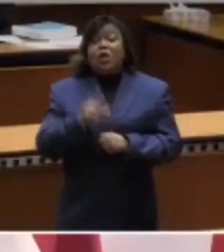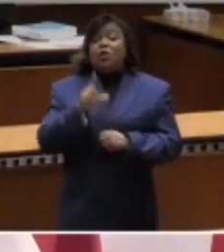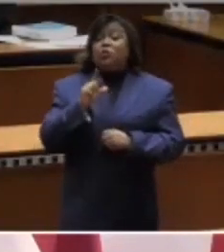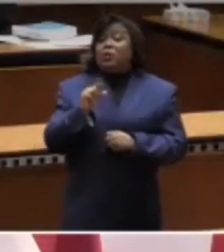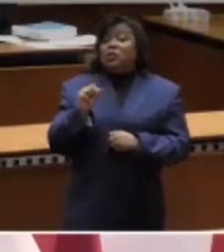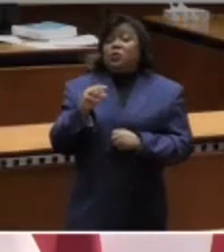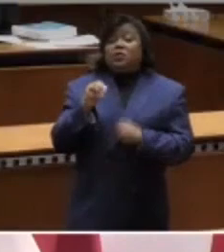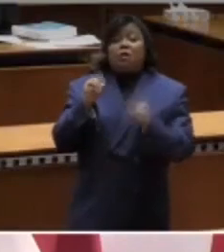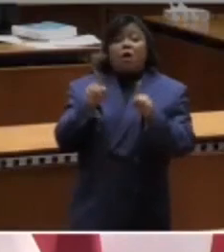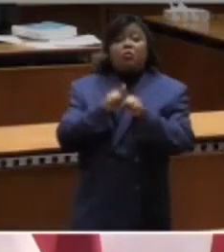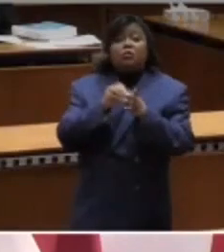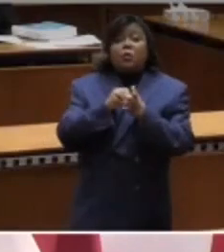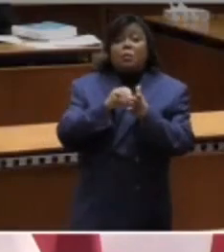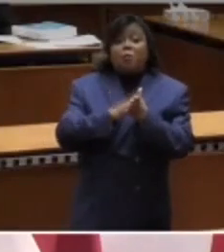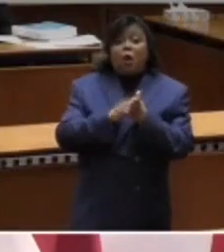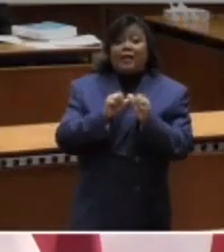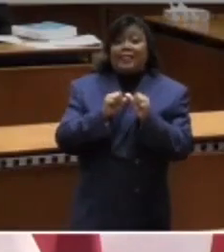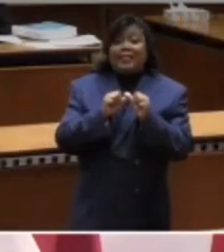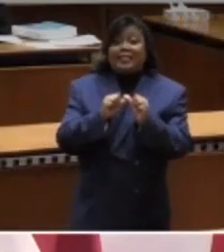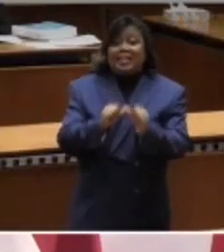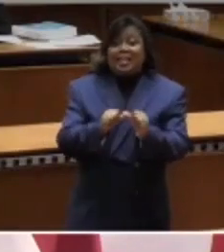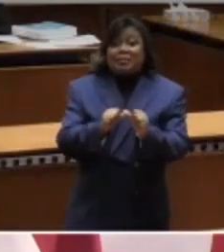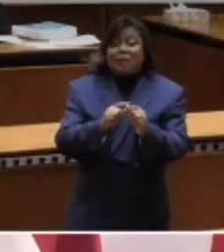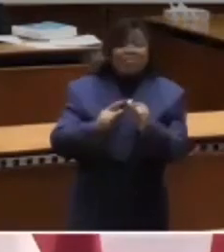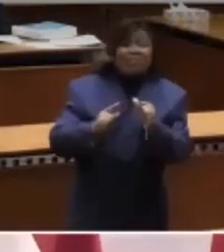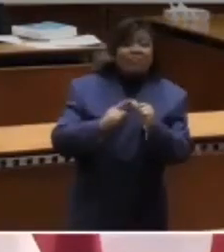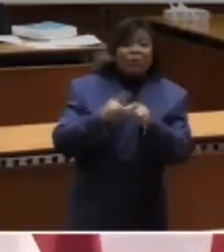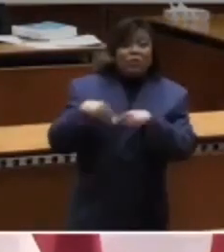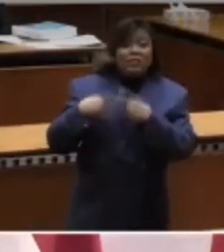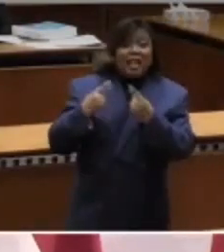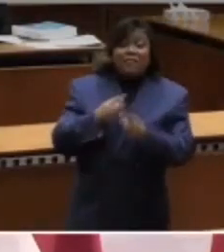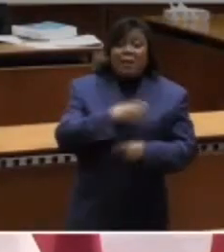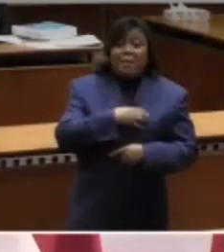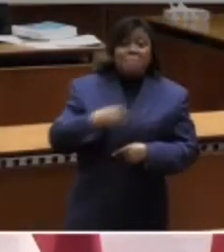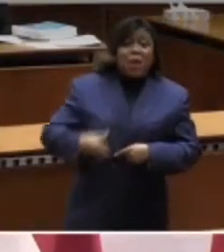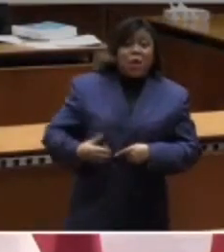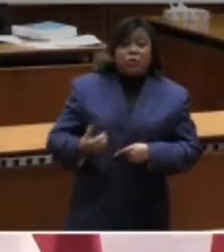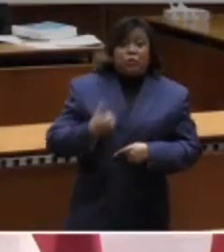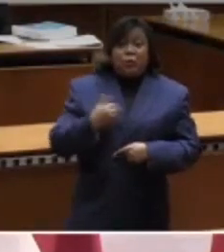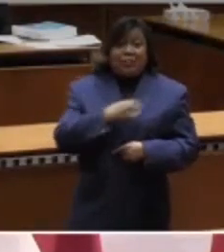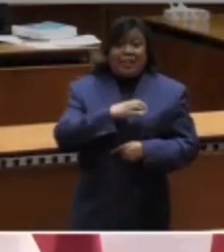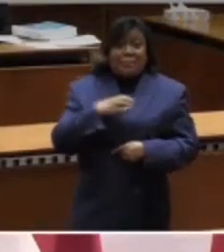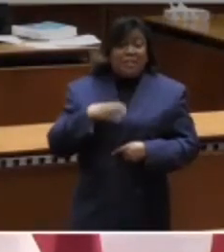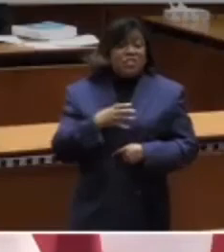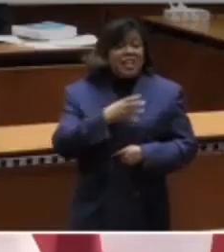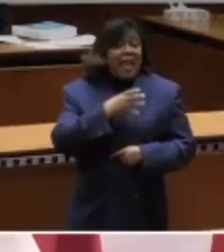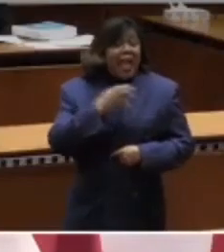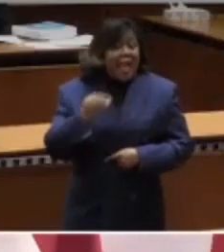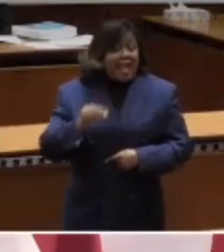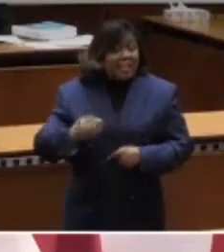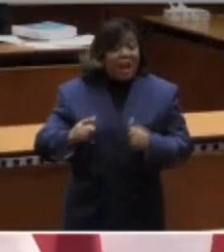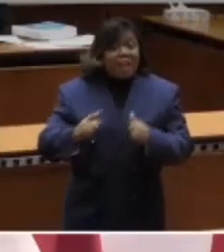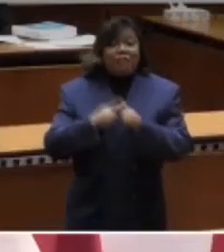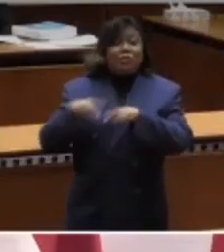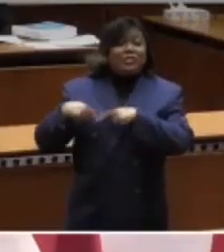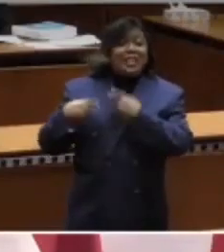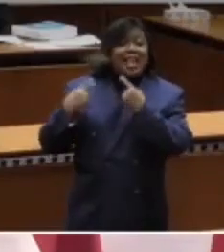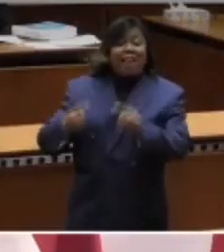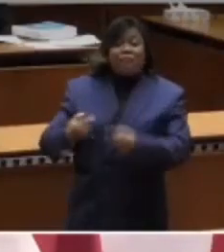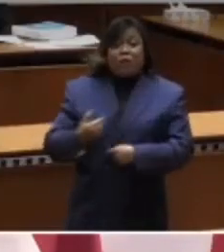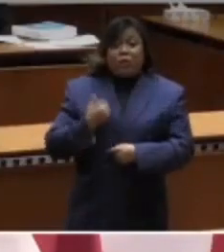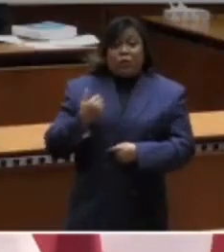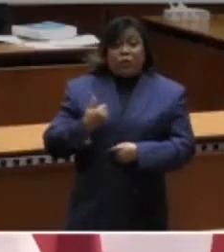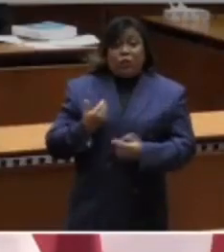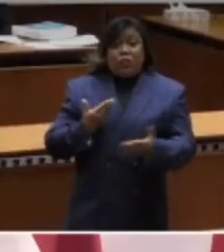2020 also marked the continuation of the first ever Mayor's Youth Commission and our first ever